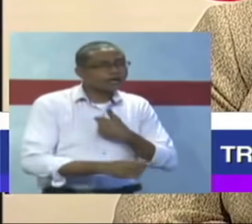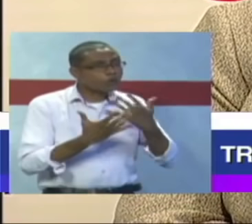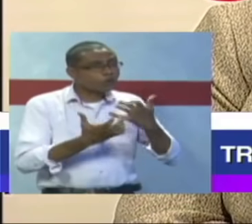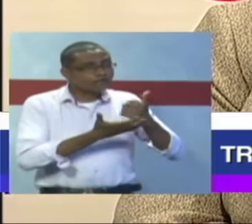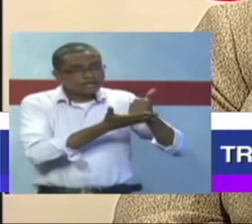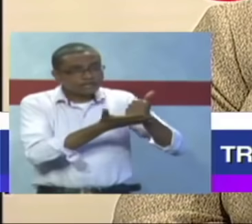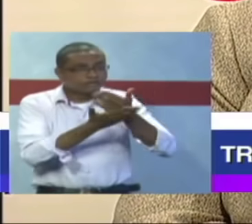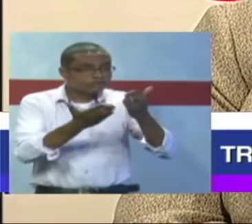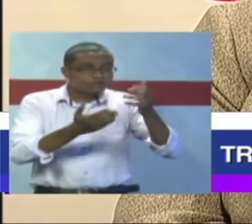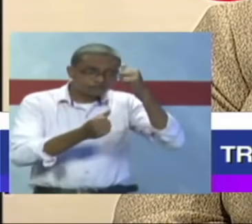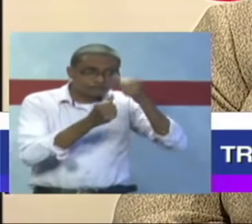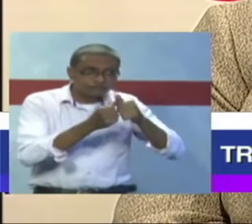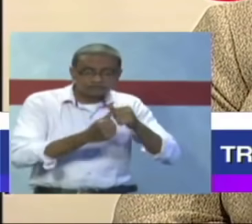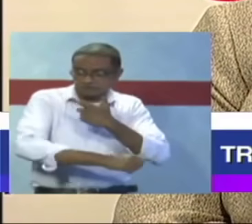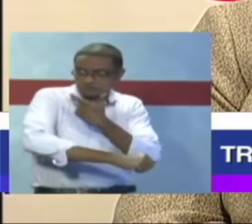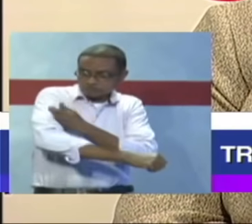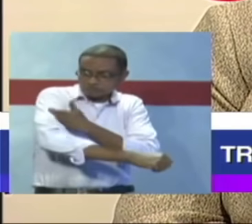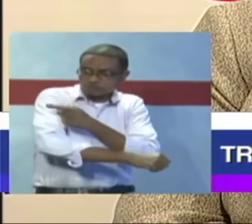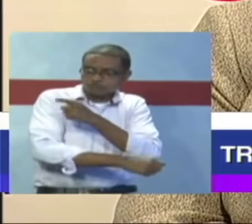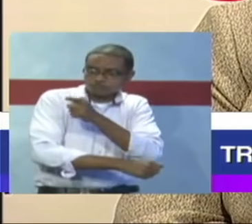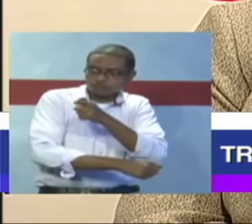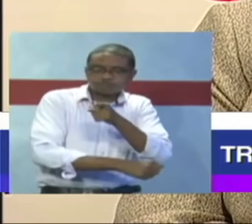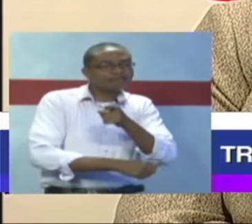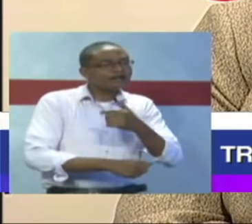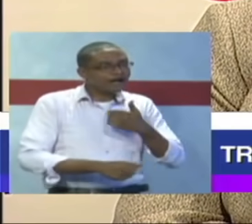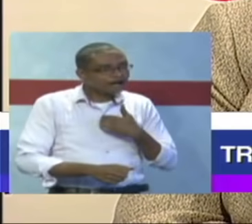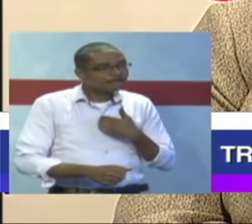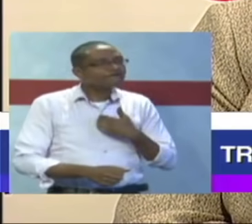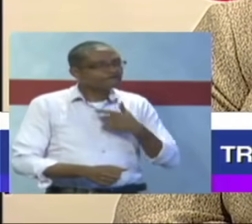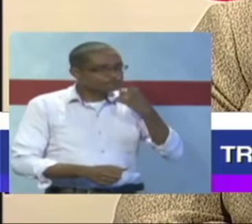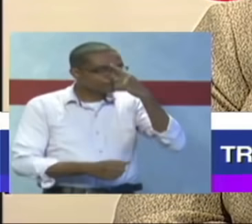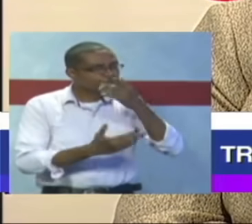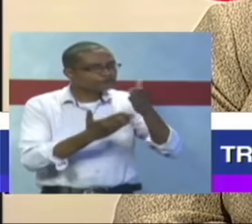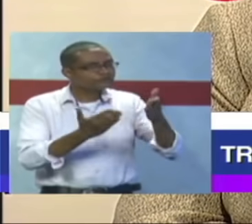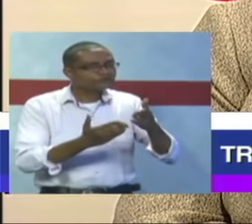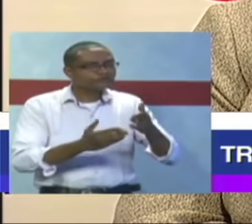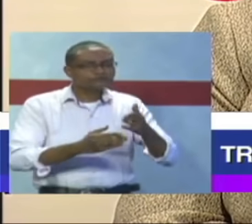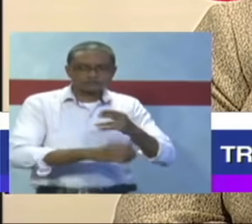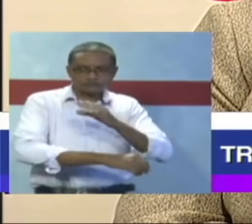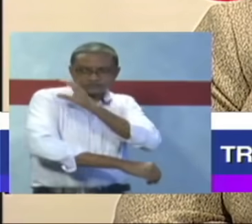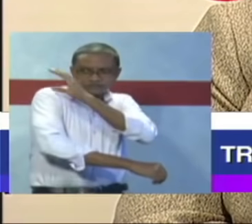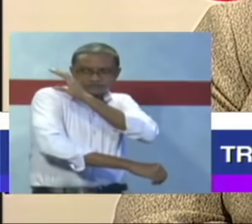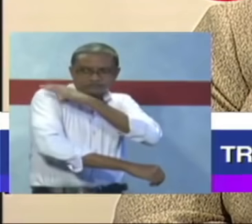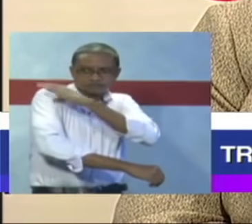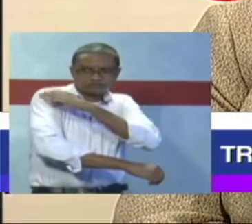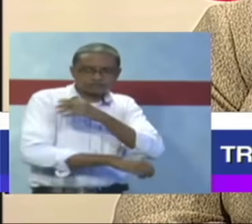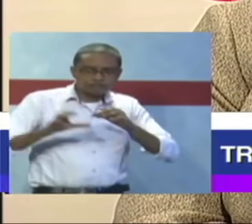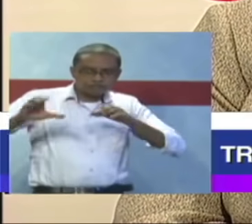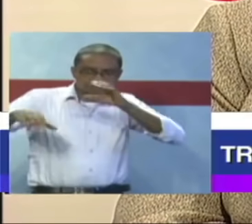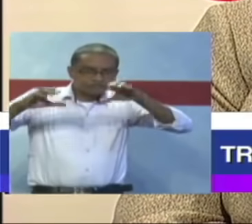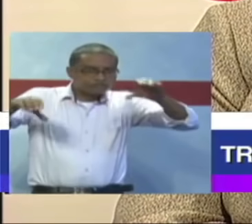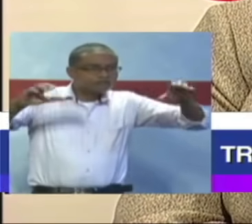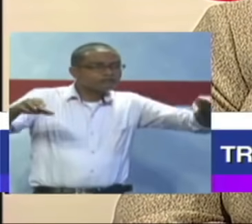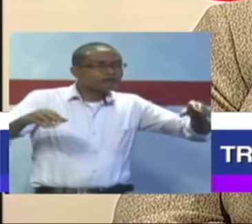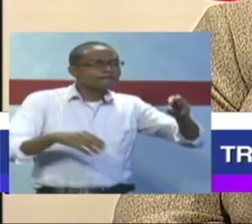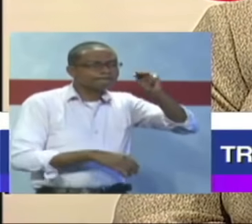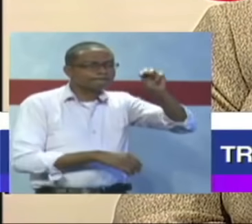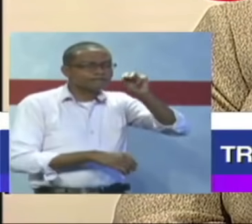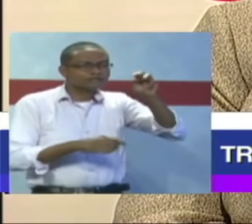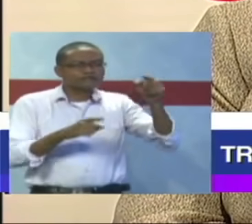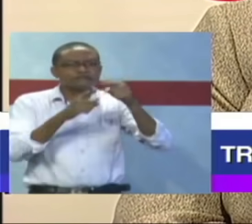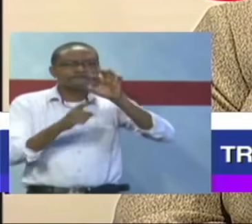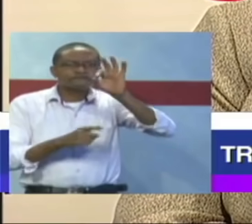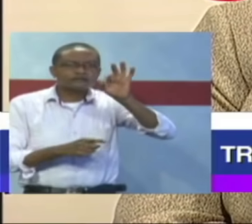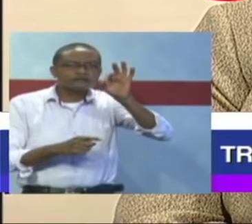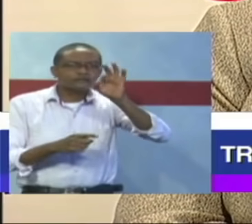all, vaccines are accessible and are available. At the health centers during the weekdays, Monday to Friday, we are